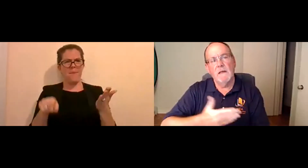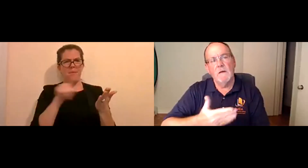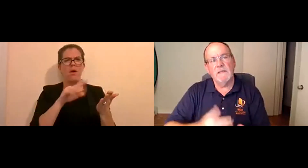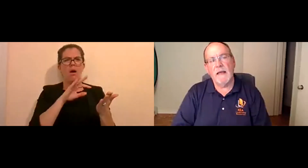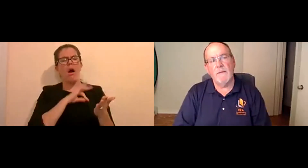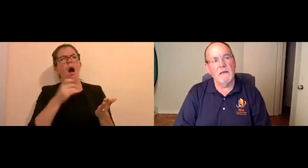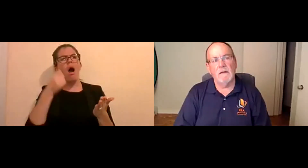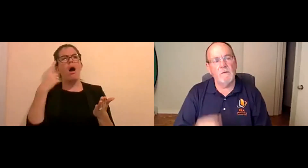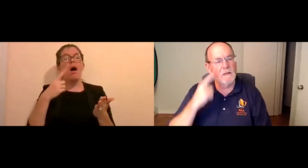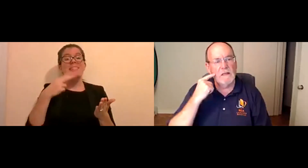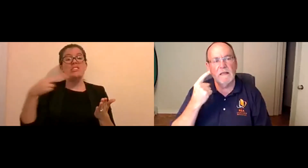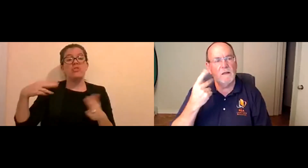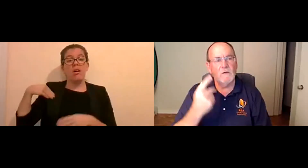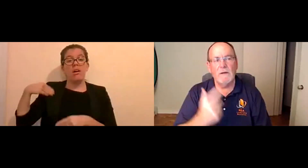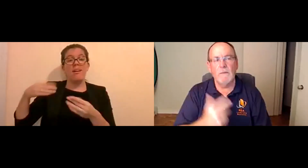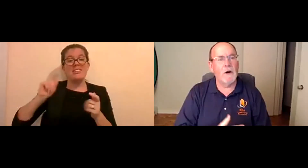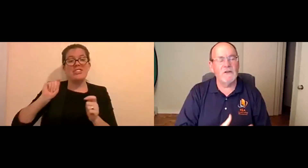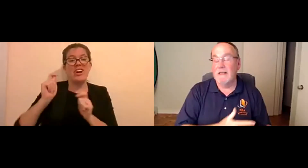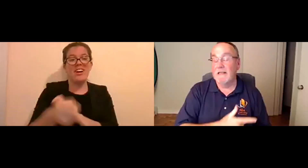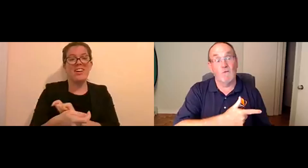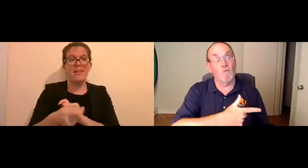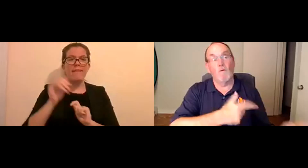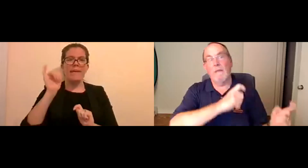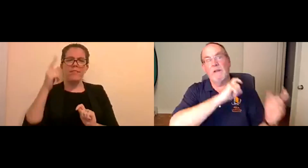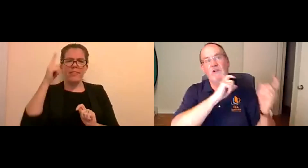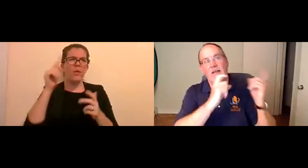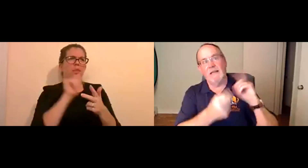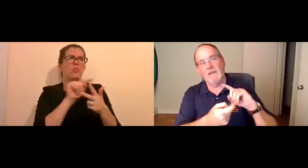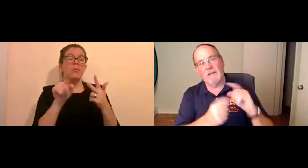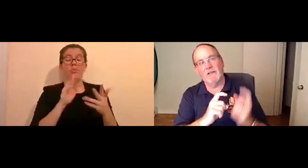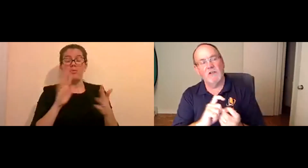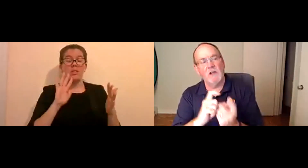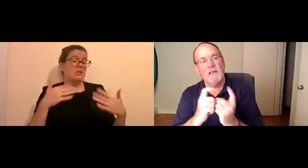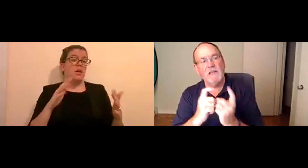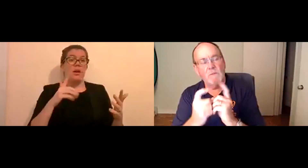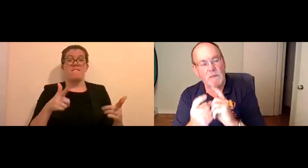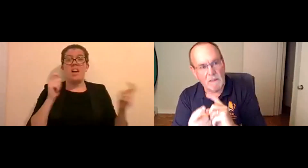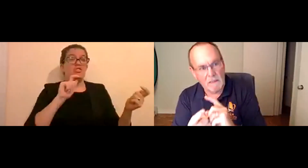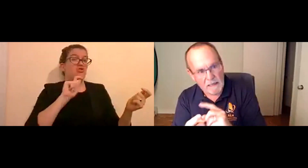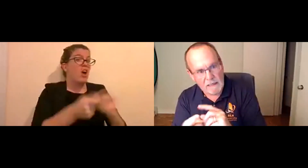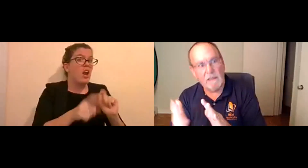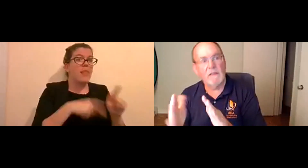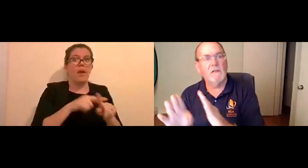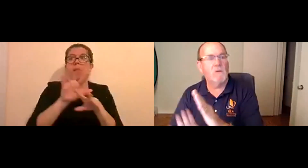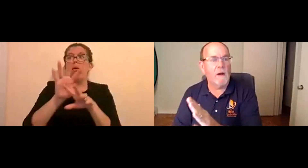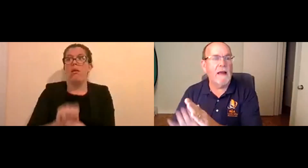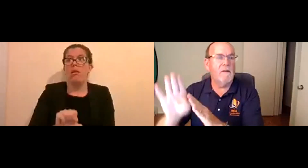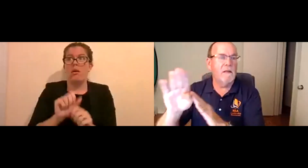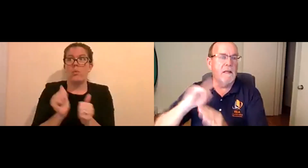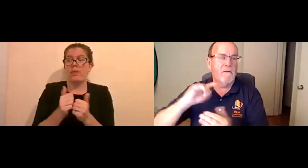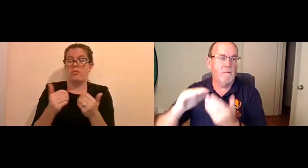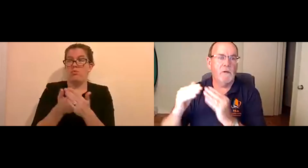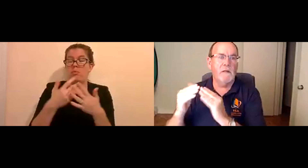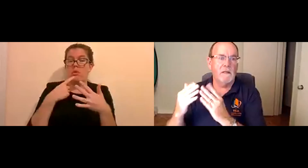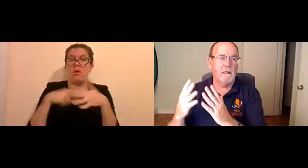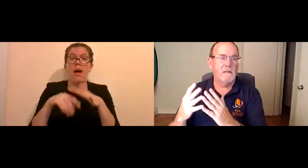what's happening. And if you can think in those 3 parts, this rapid change, this adjustment, and then this thriving